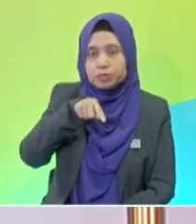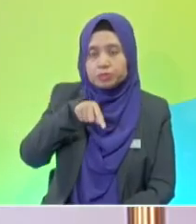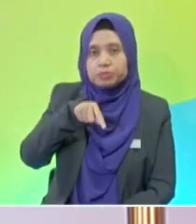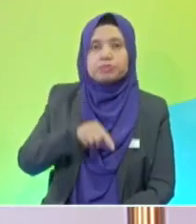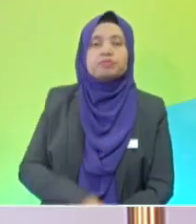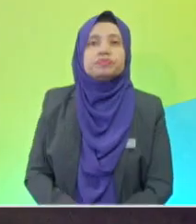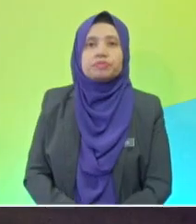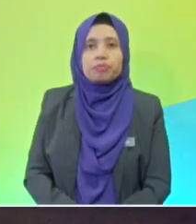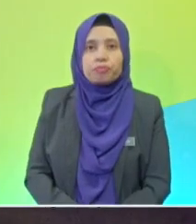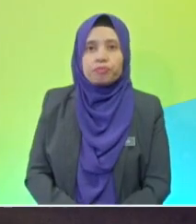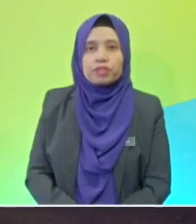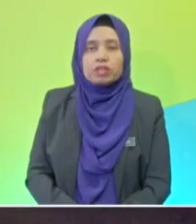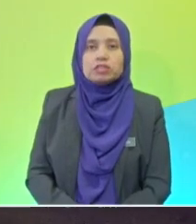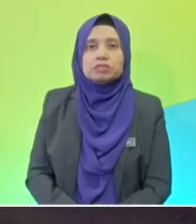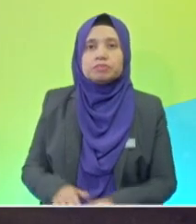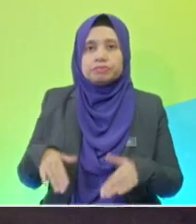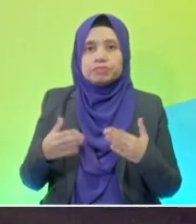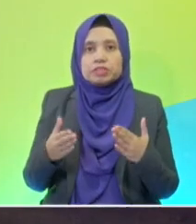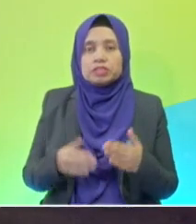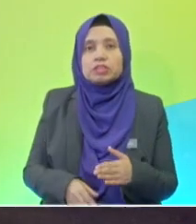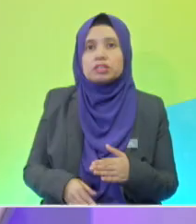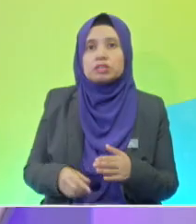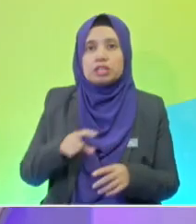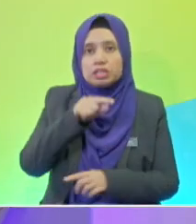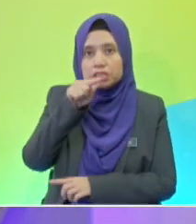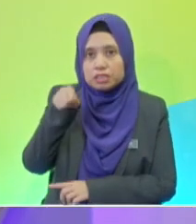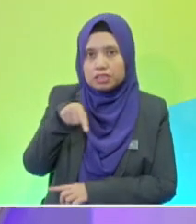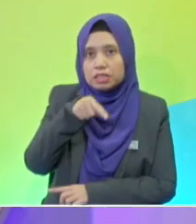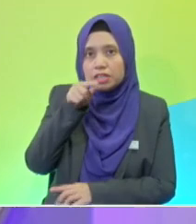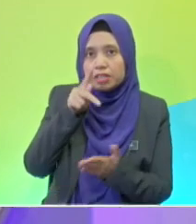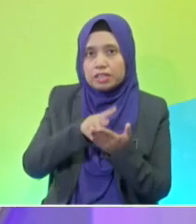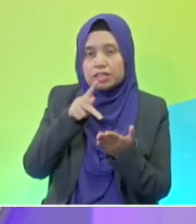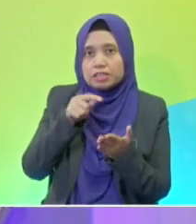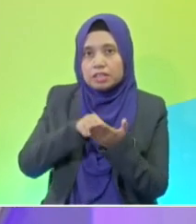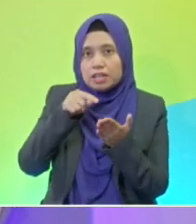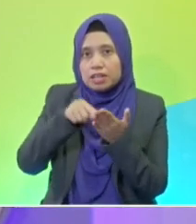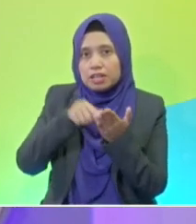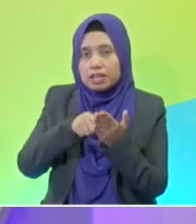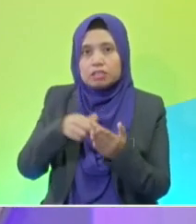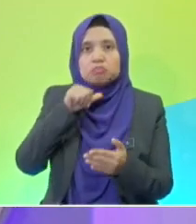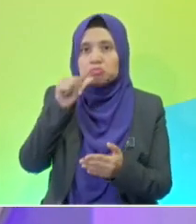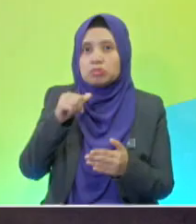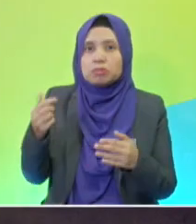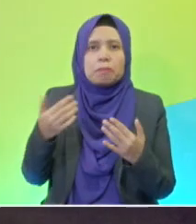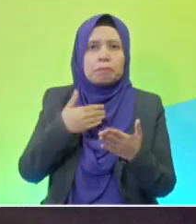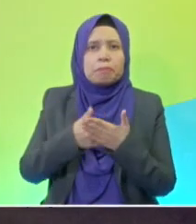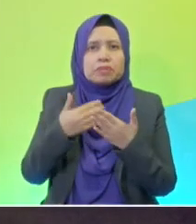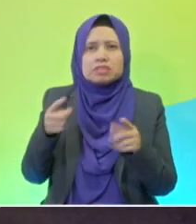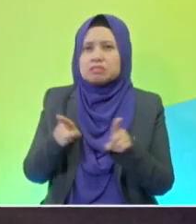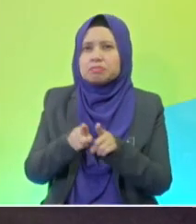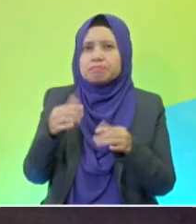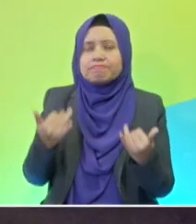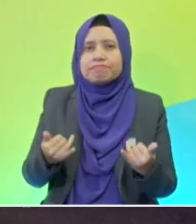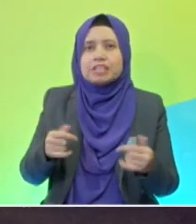dialed. Okay, so that is how you have to make call. You need to dial the number accordingly. Correct. Okay, So an I've never antique seen this phone. around nowadays,